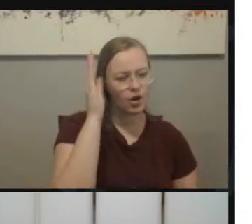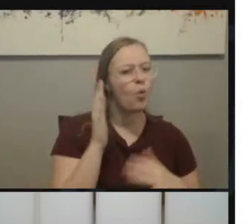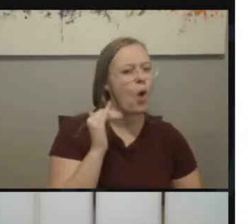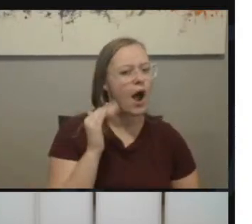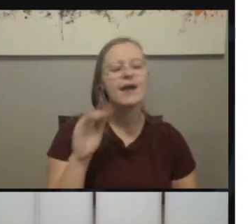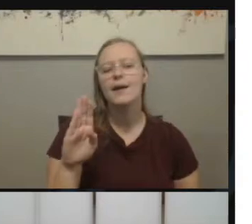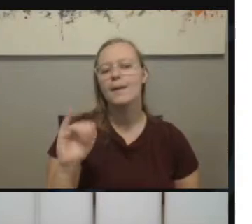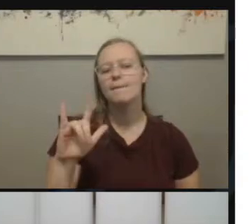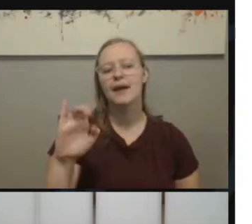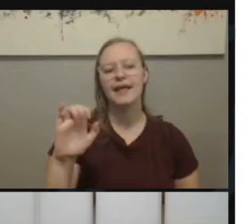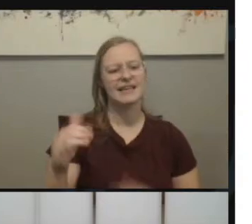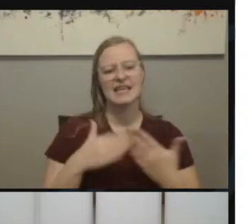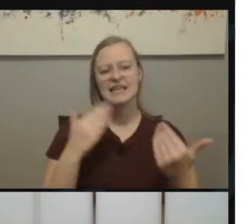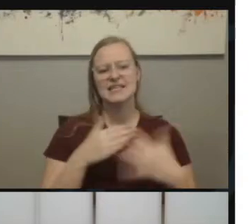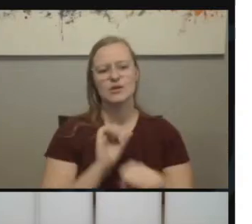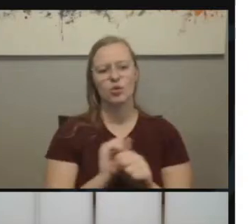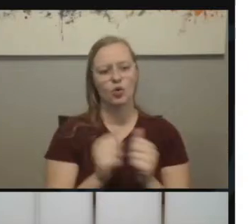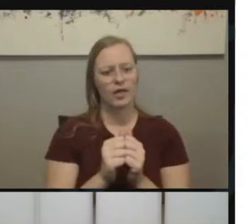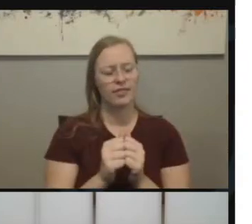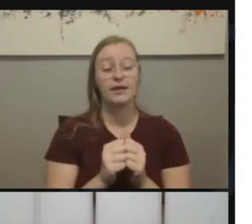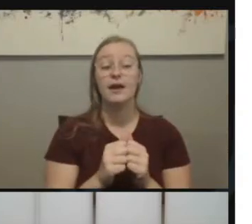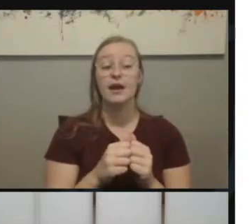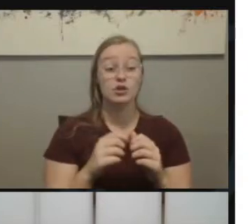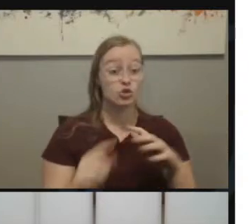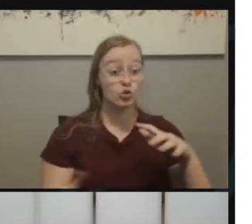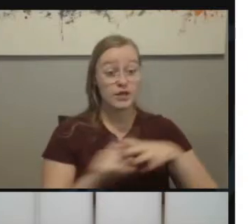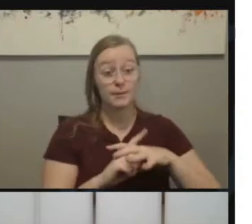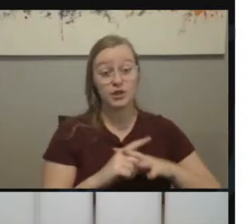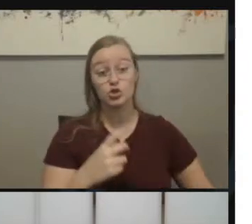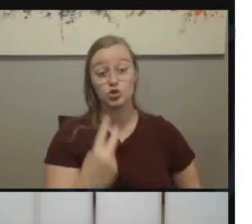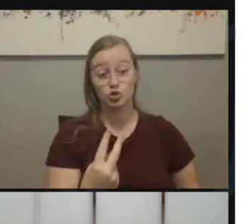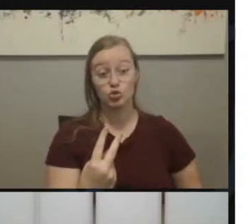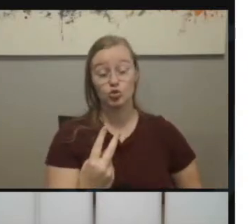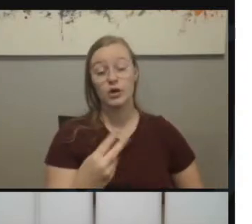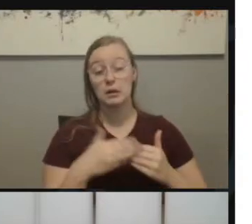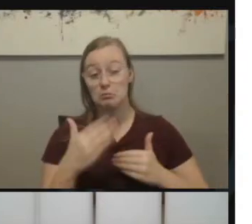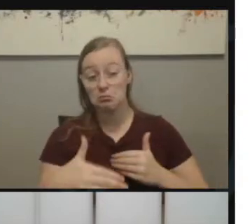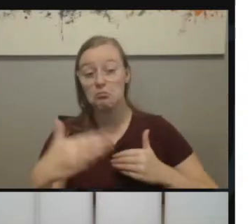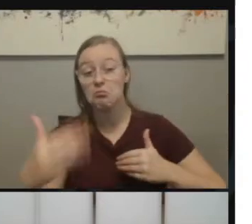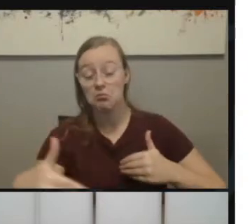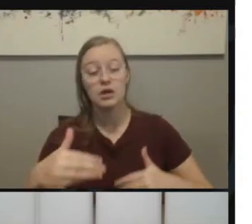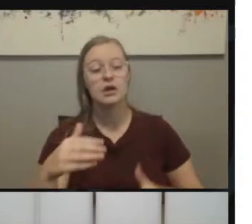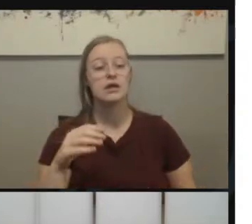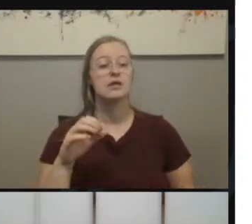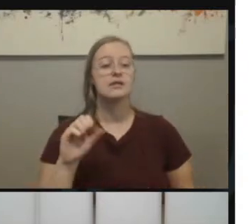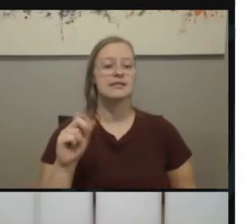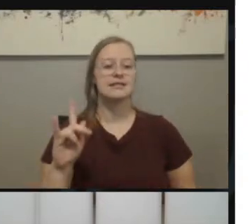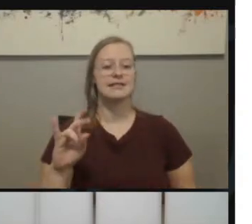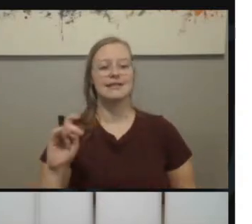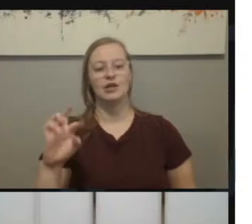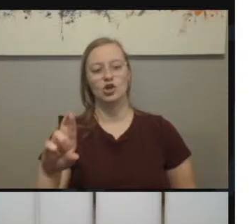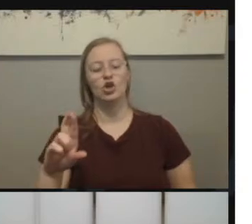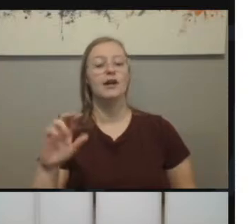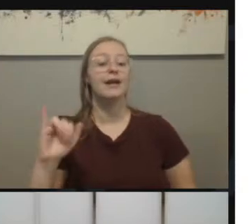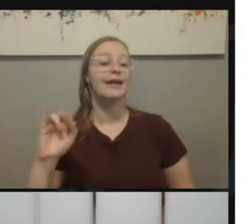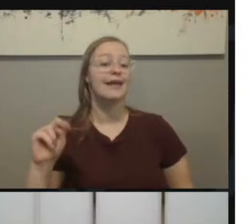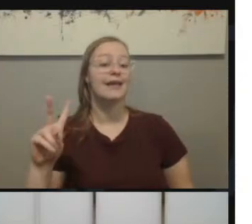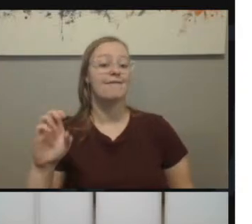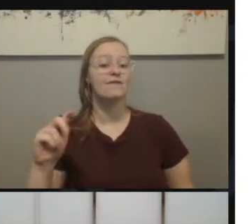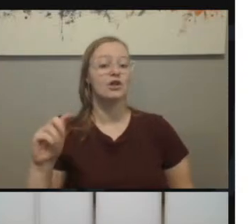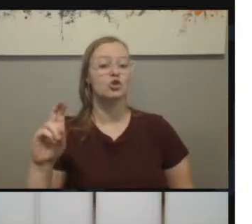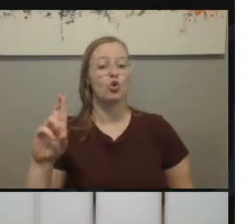name appears in 2 subsequent Skinner family inventories. The third and last